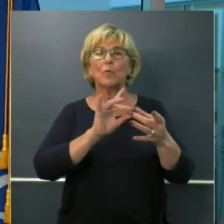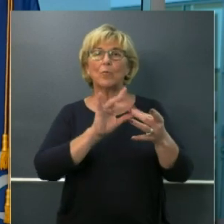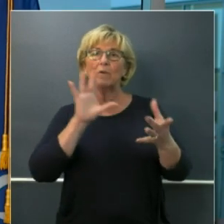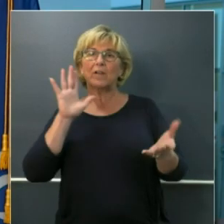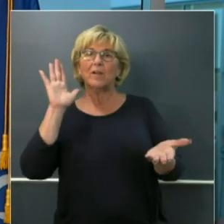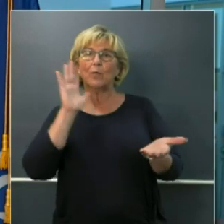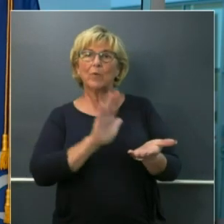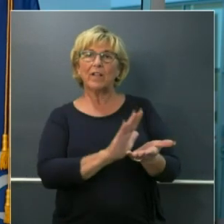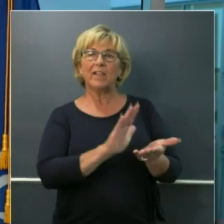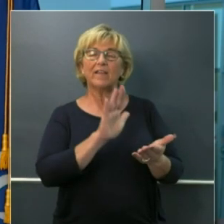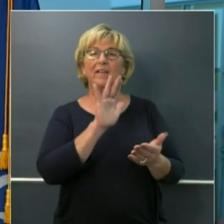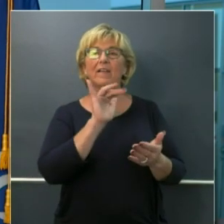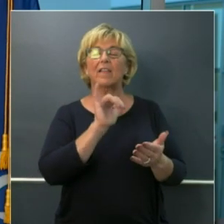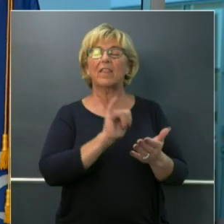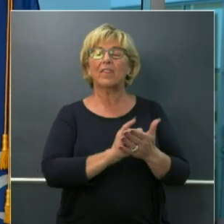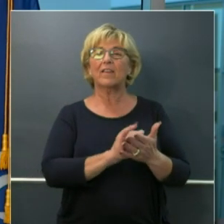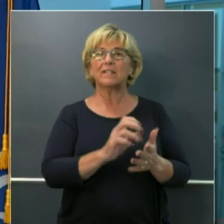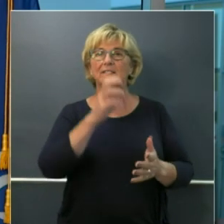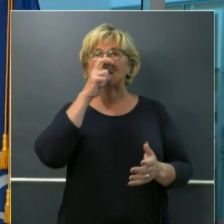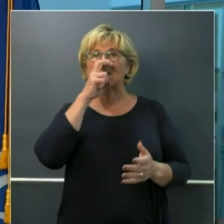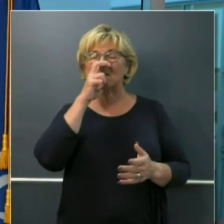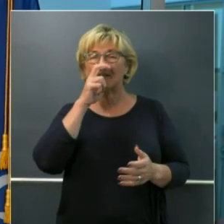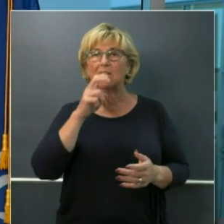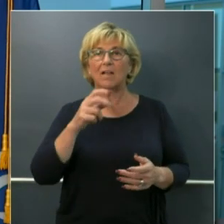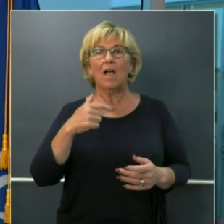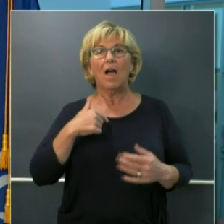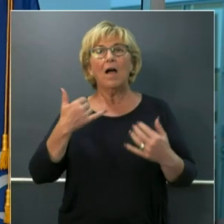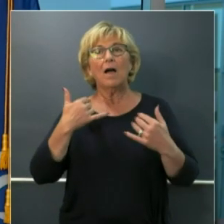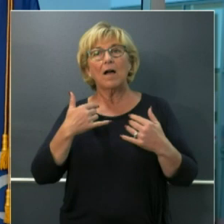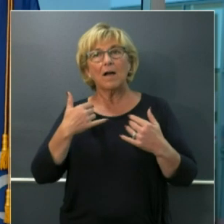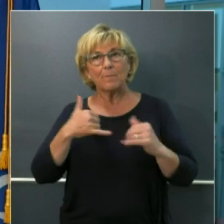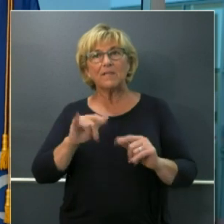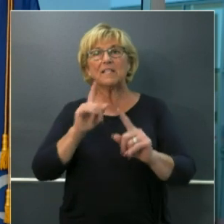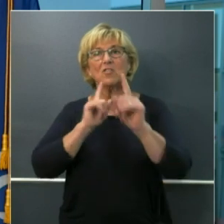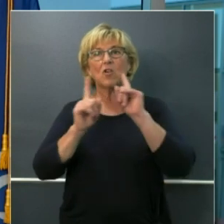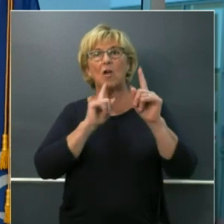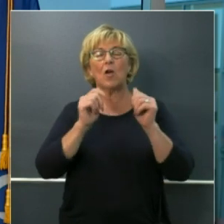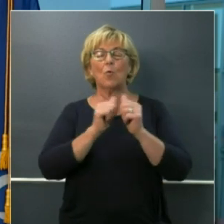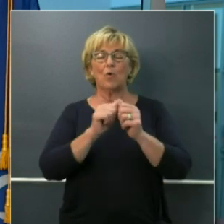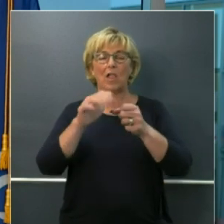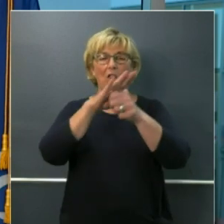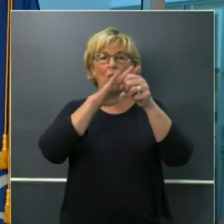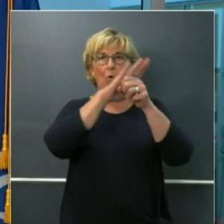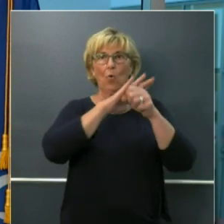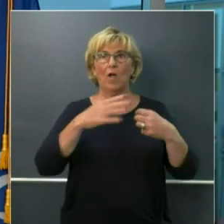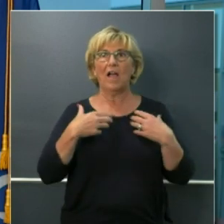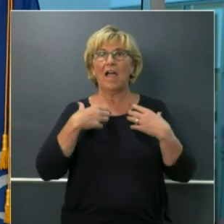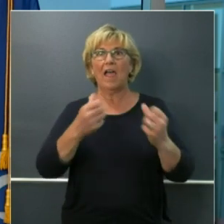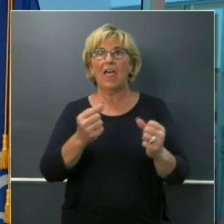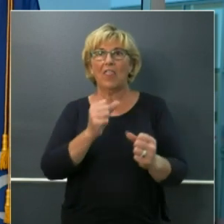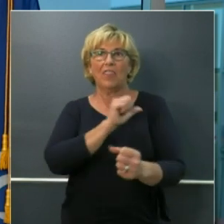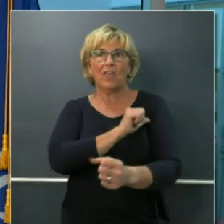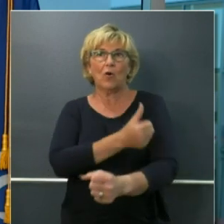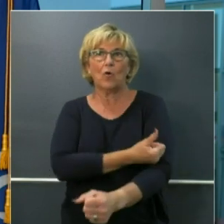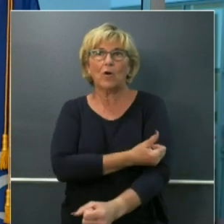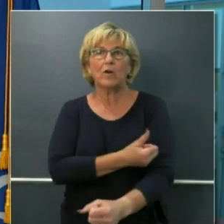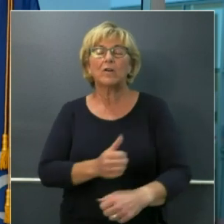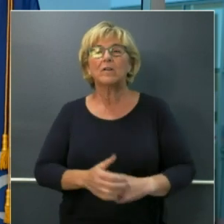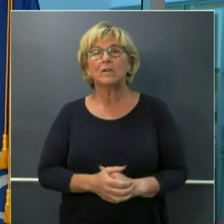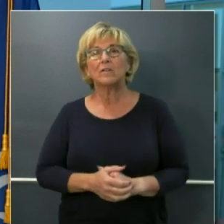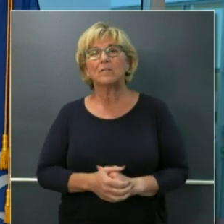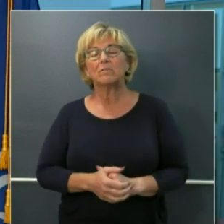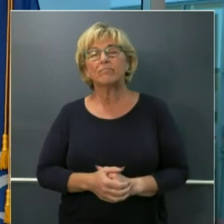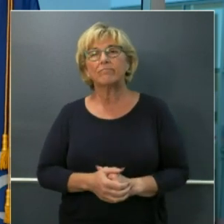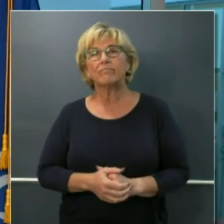mentioned, and as the state public health officer, I'm in constant communication with local health authorities and understanding really where